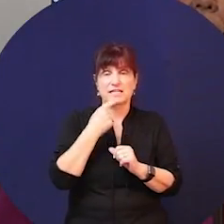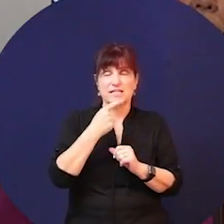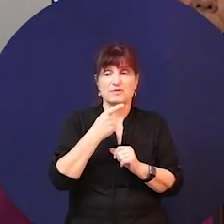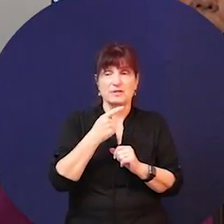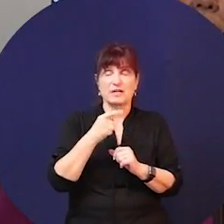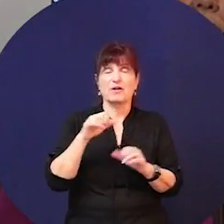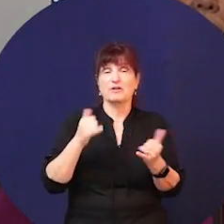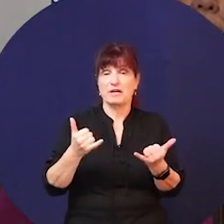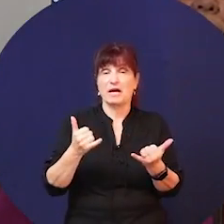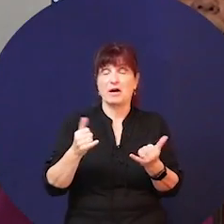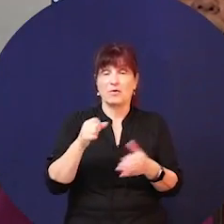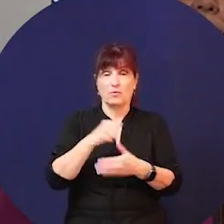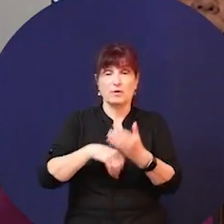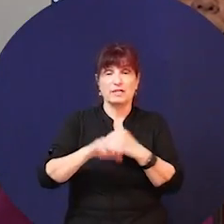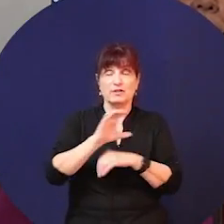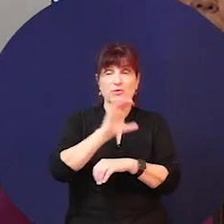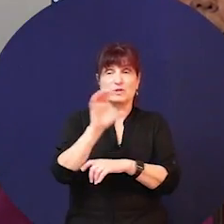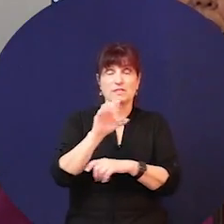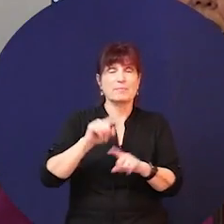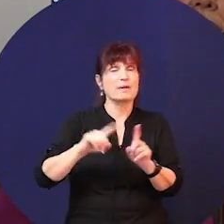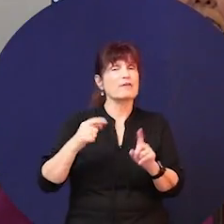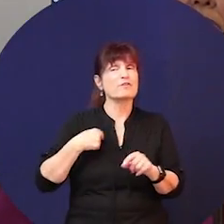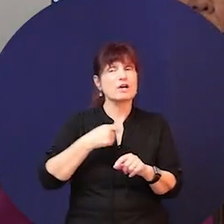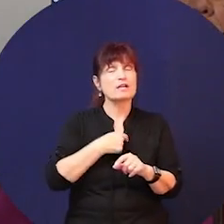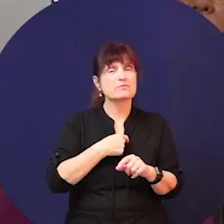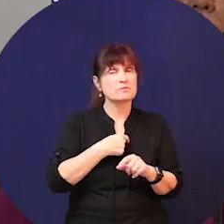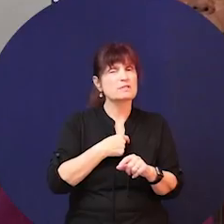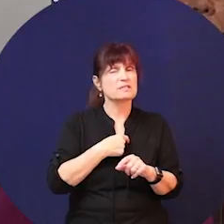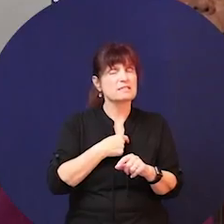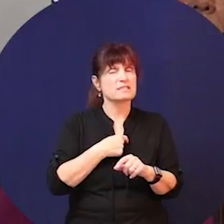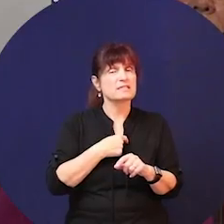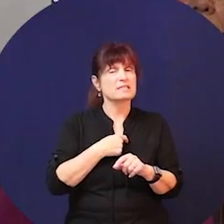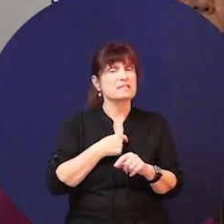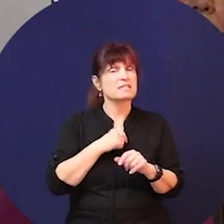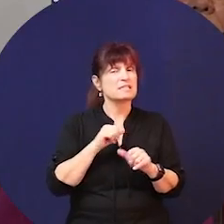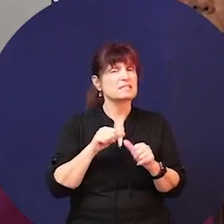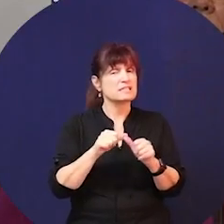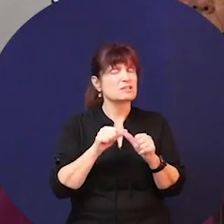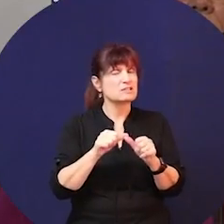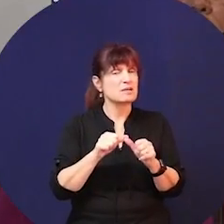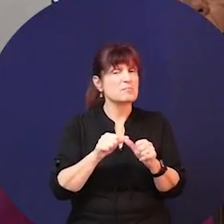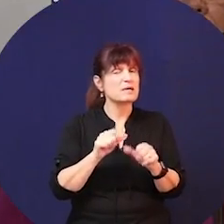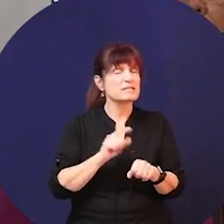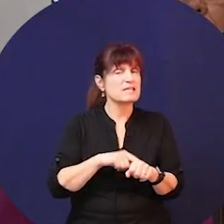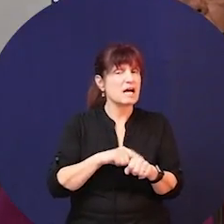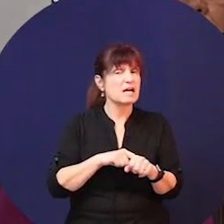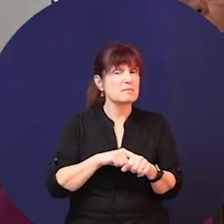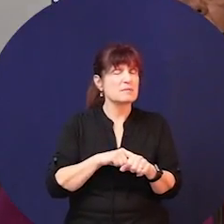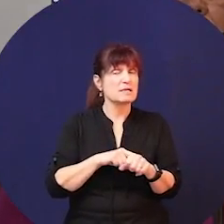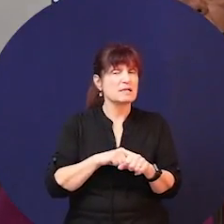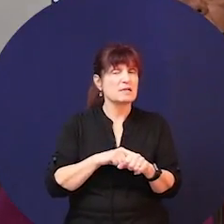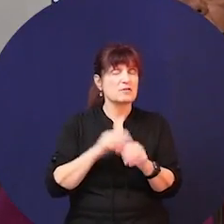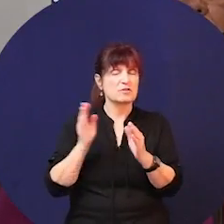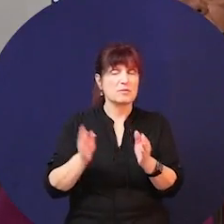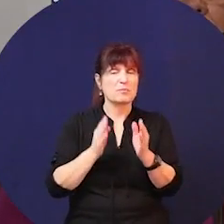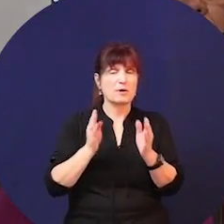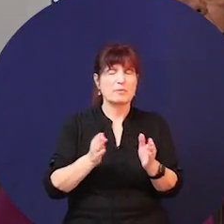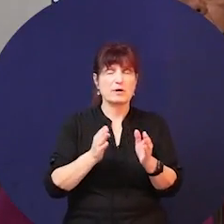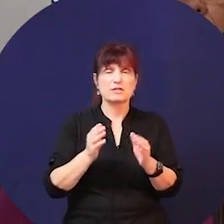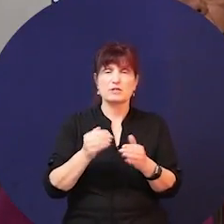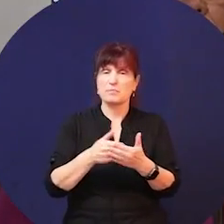Christmas by now, but for us, we still have quite a ways to go. We have a lot of preparation we have to